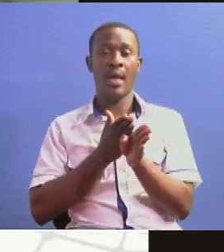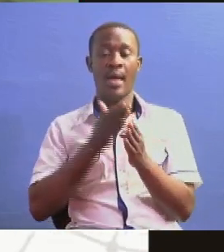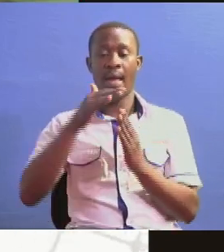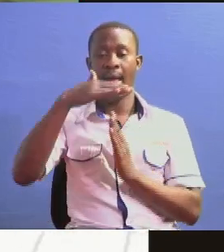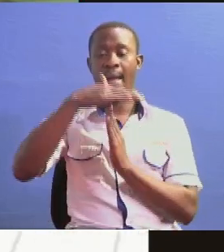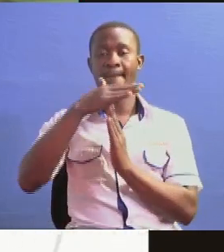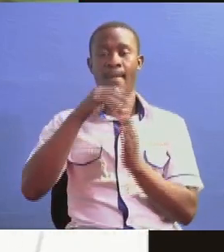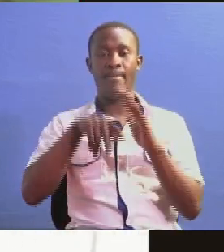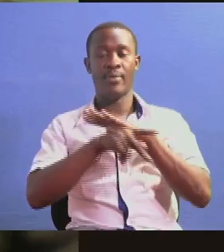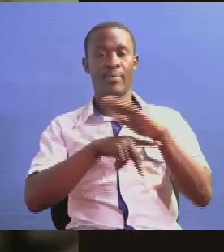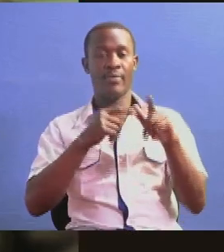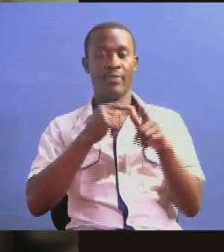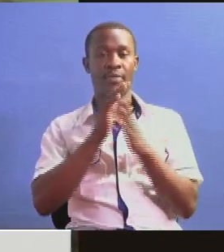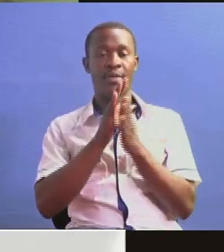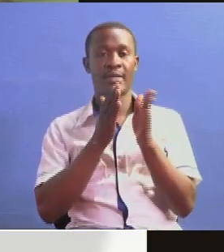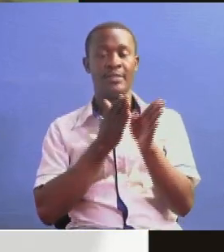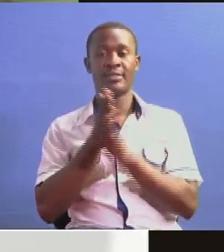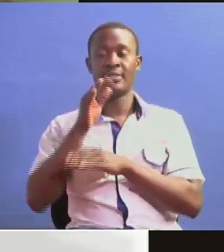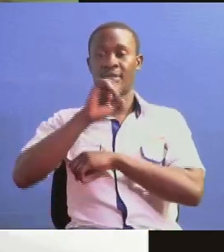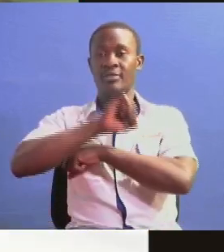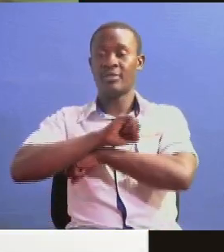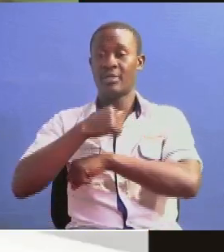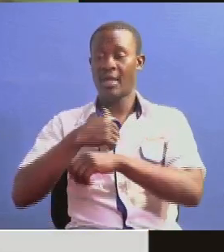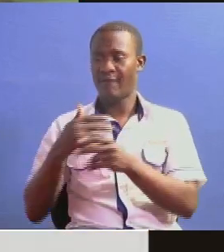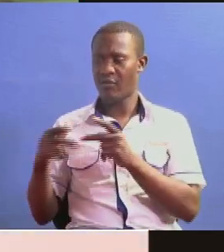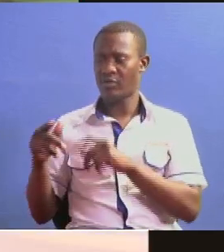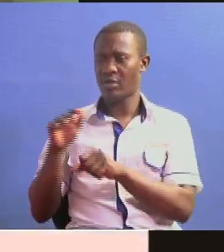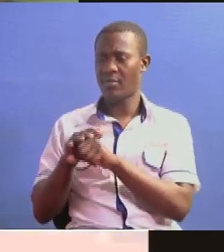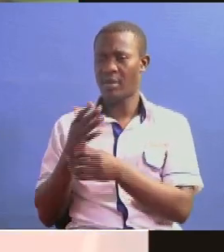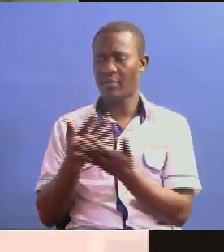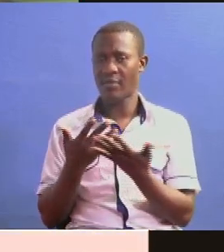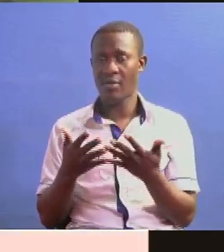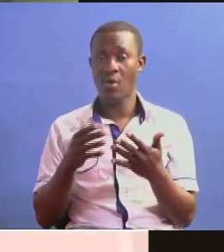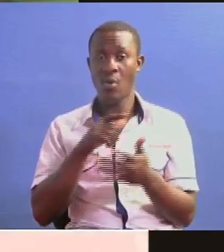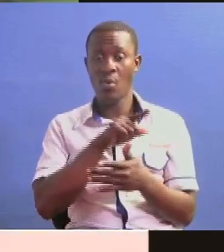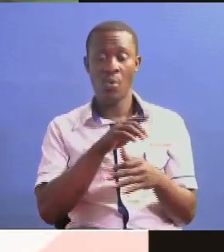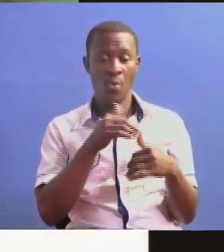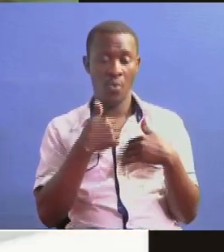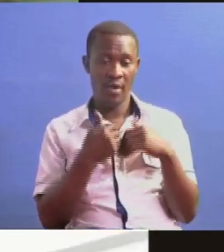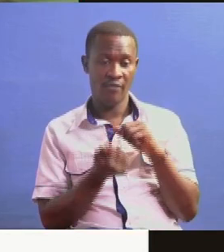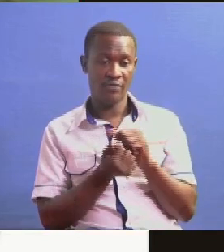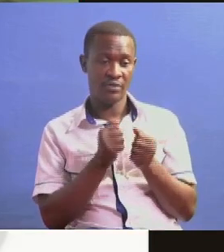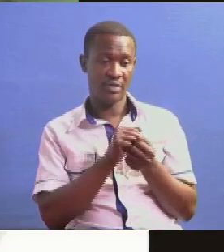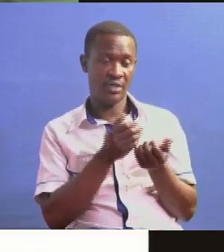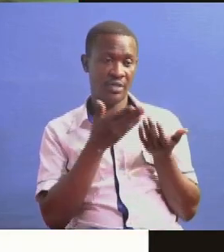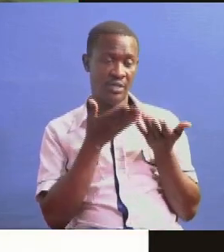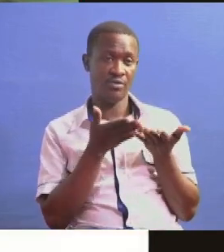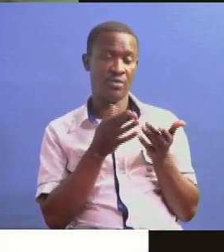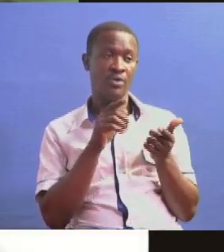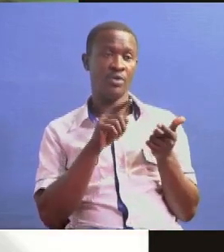secondary, and then senior school. But after considering so many things, we have changed this one